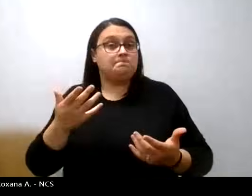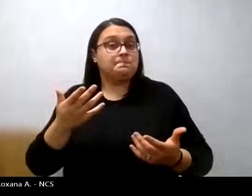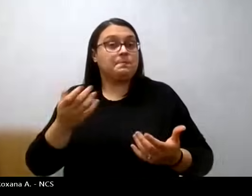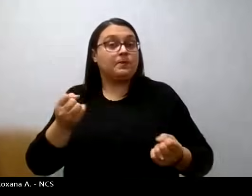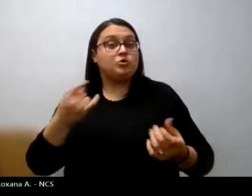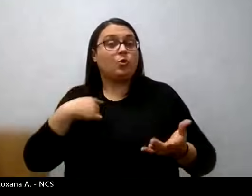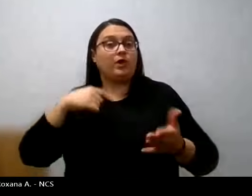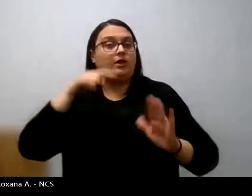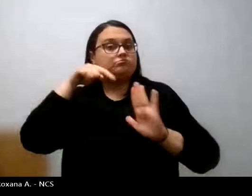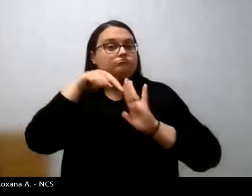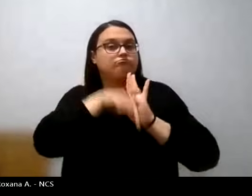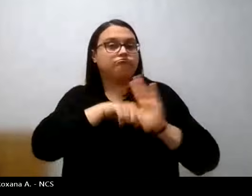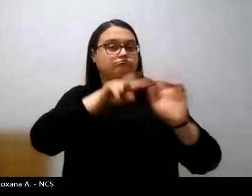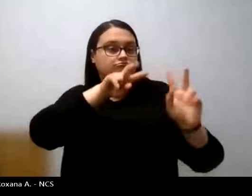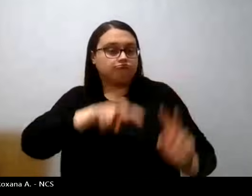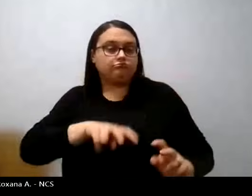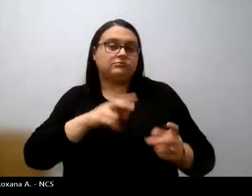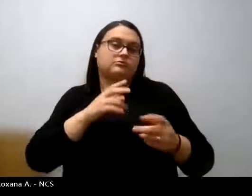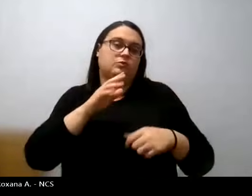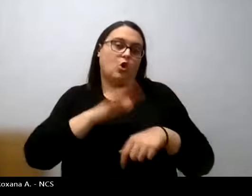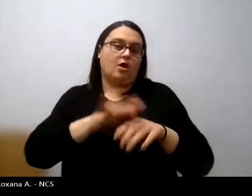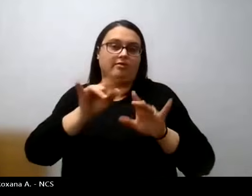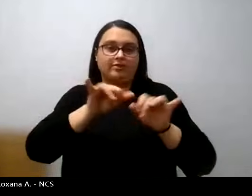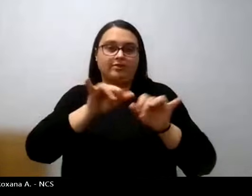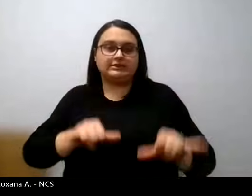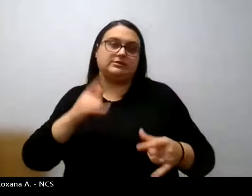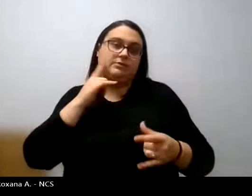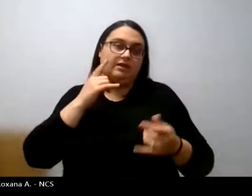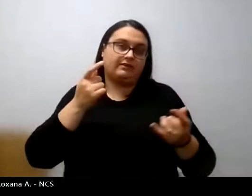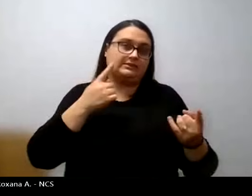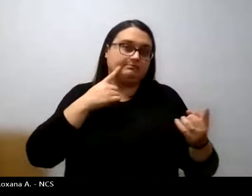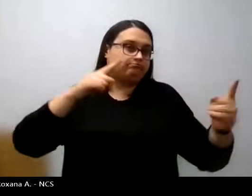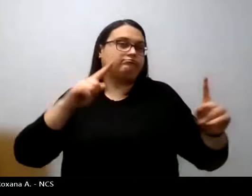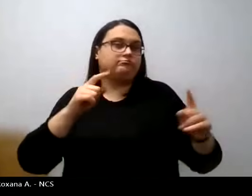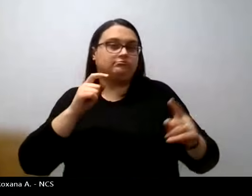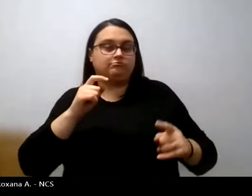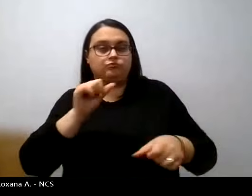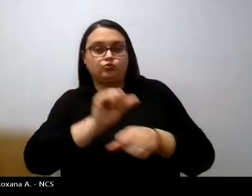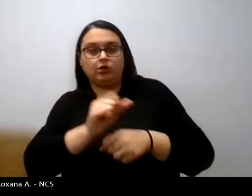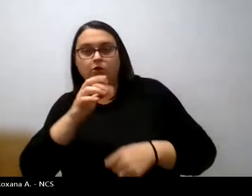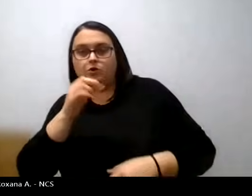do some diagnosis on how effectively the city's alert system is working.